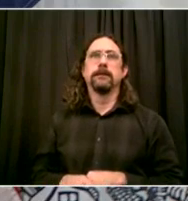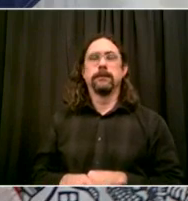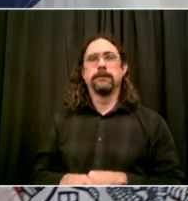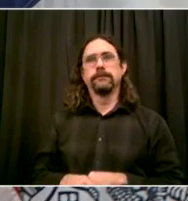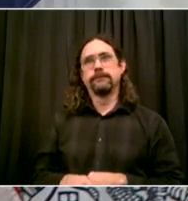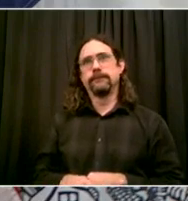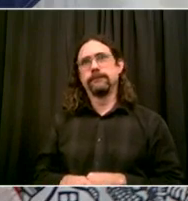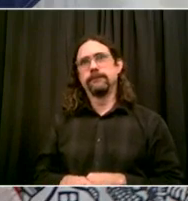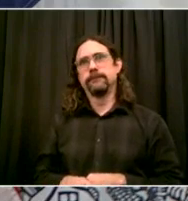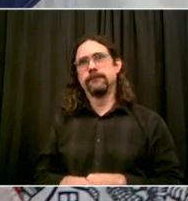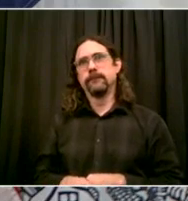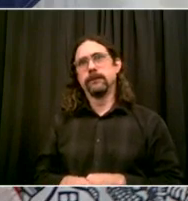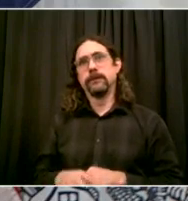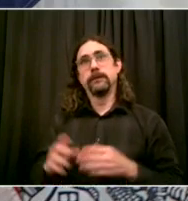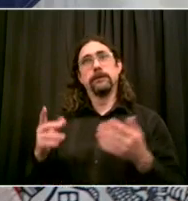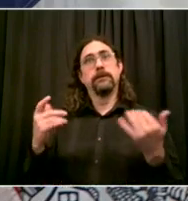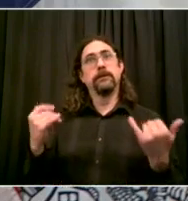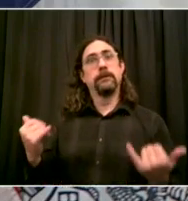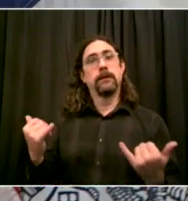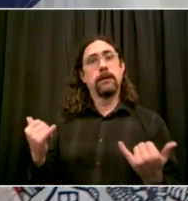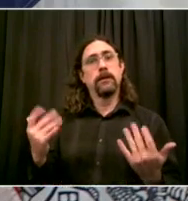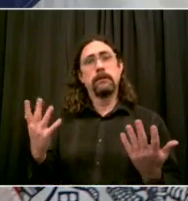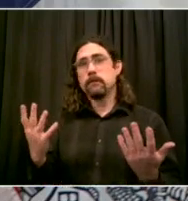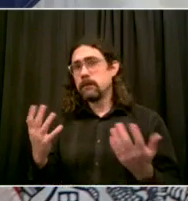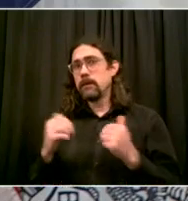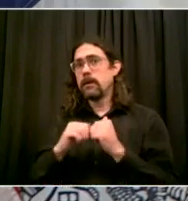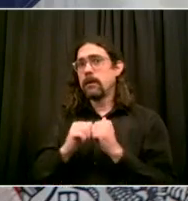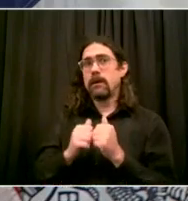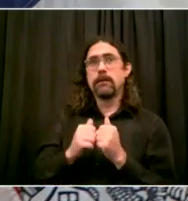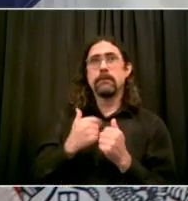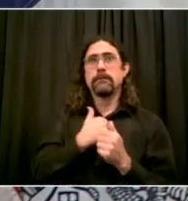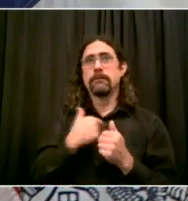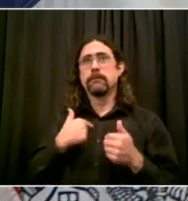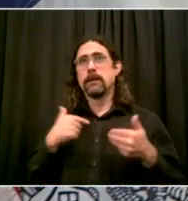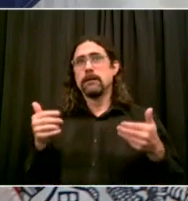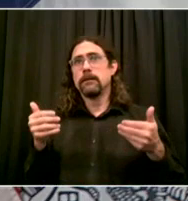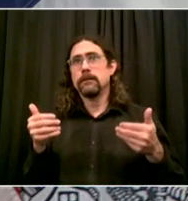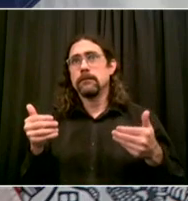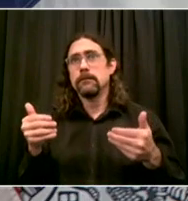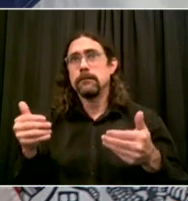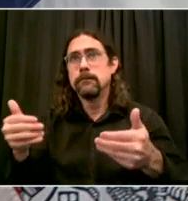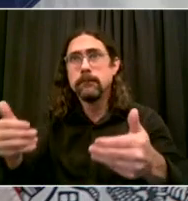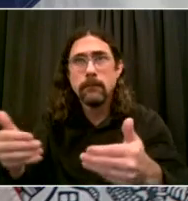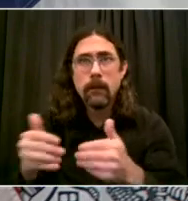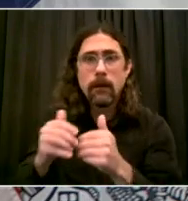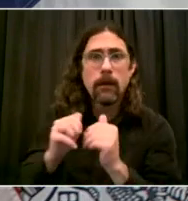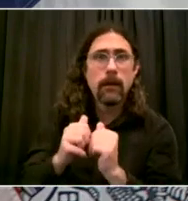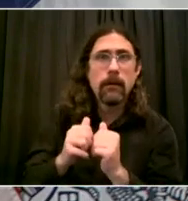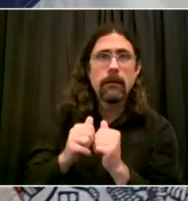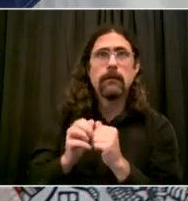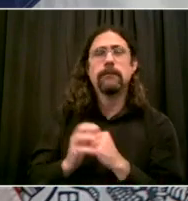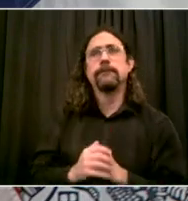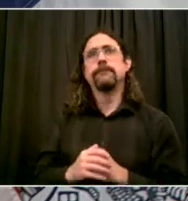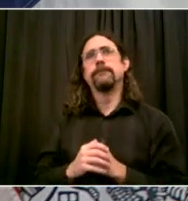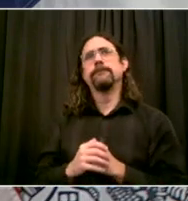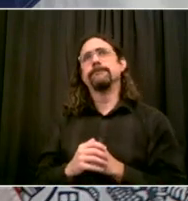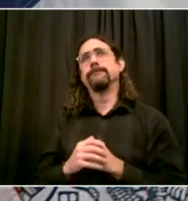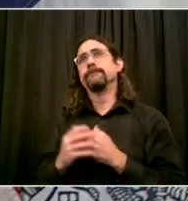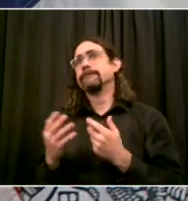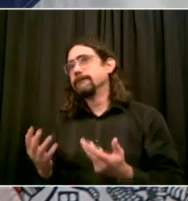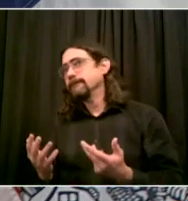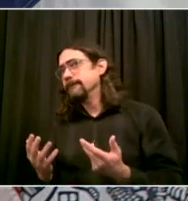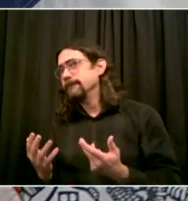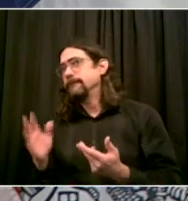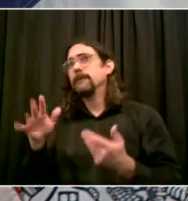What can we do about it? Well, where we are right this minute is more cases than we want for sure. But at the same